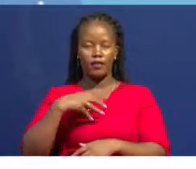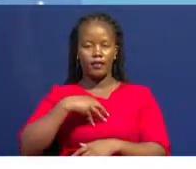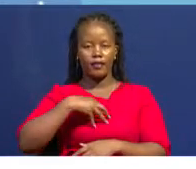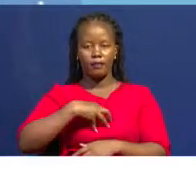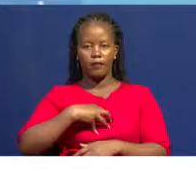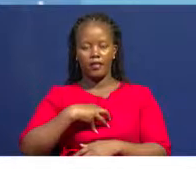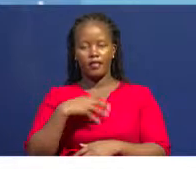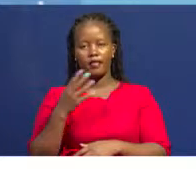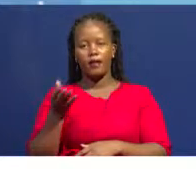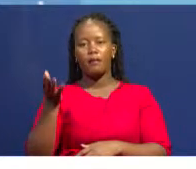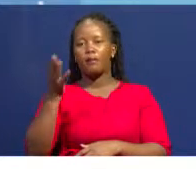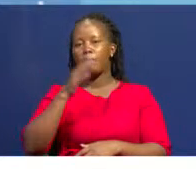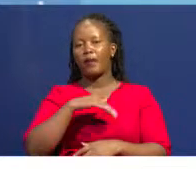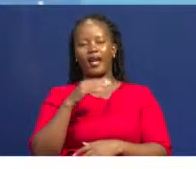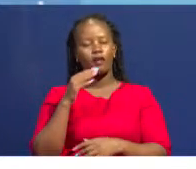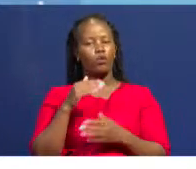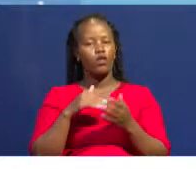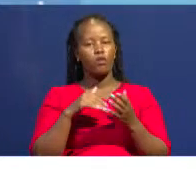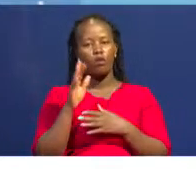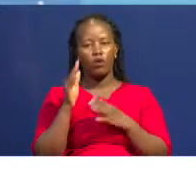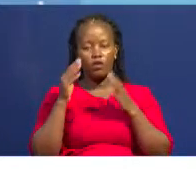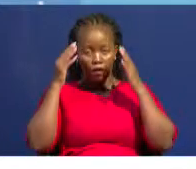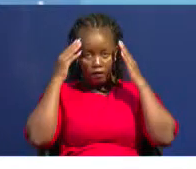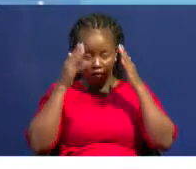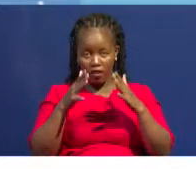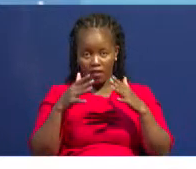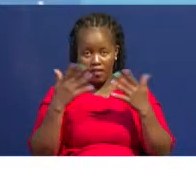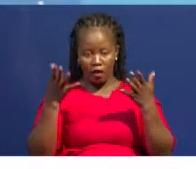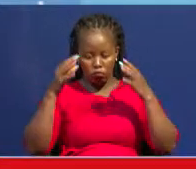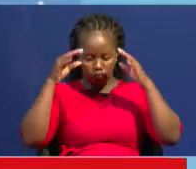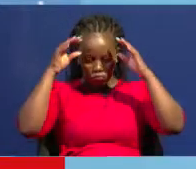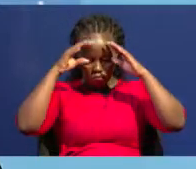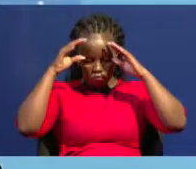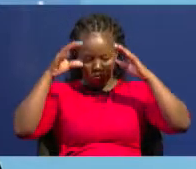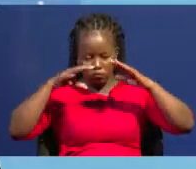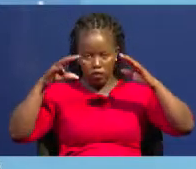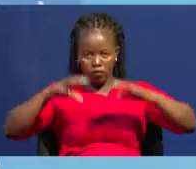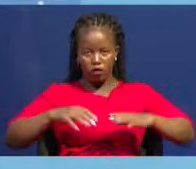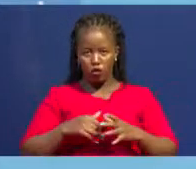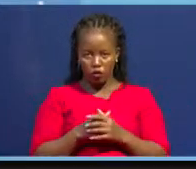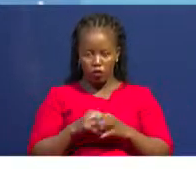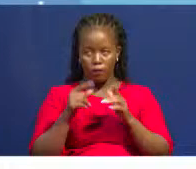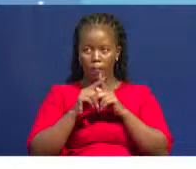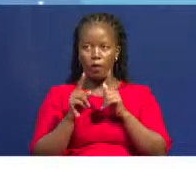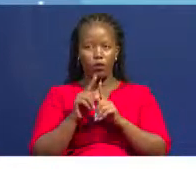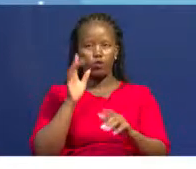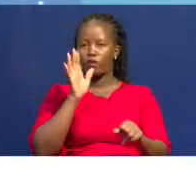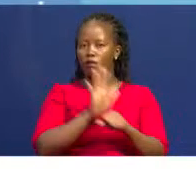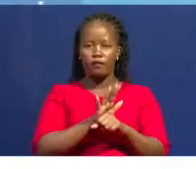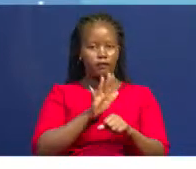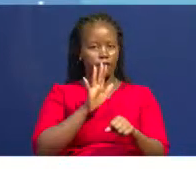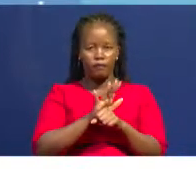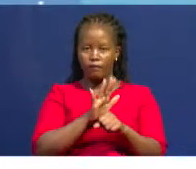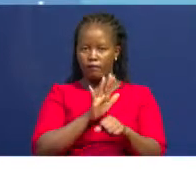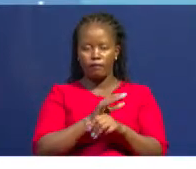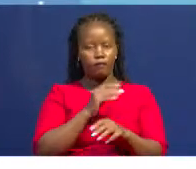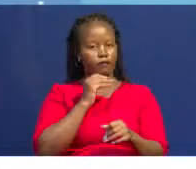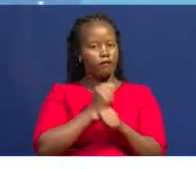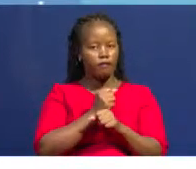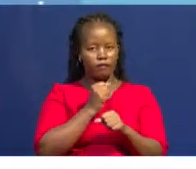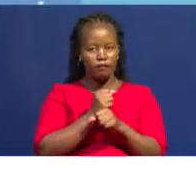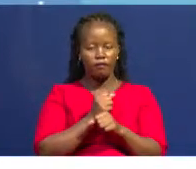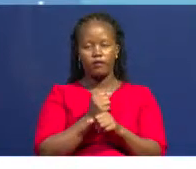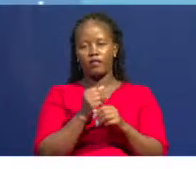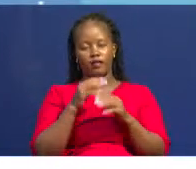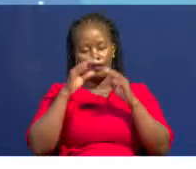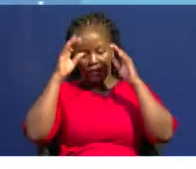break, but we'll be right back where we're looking at devolution. There's even so many functions that have been devolved,